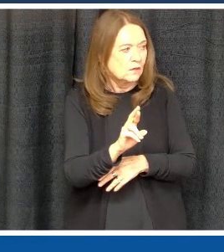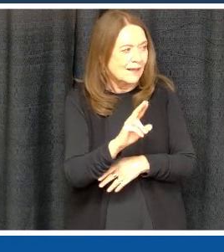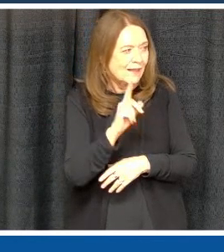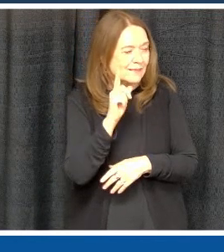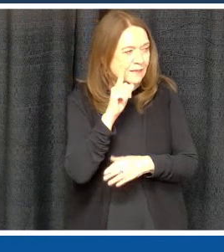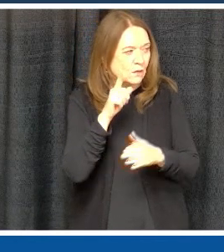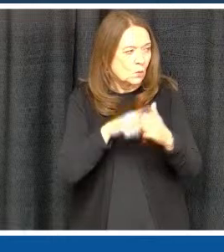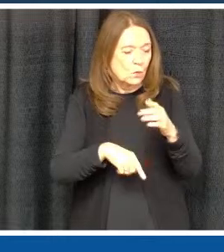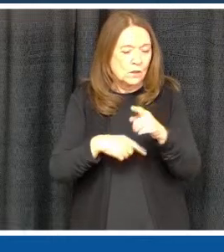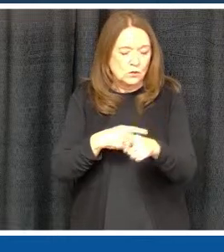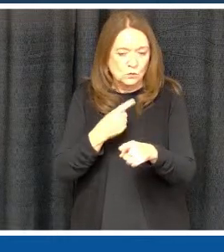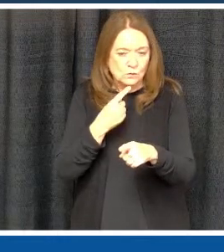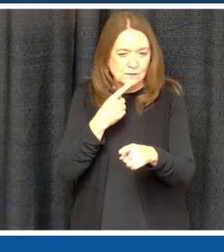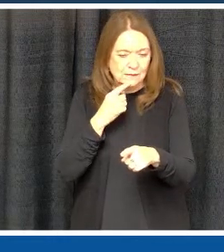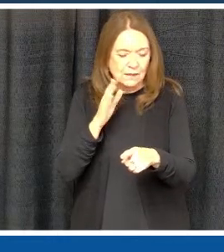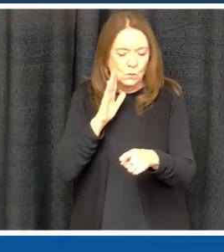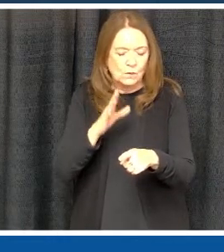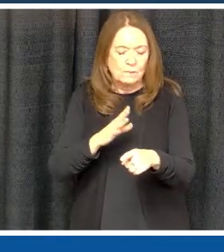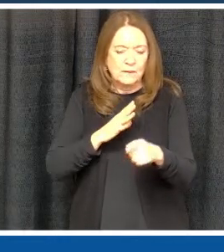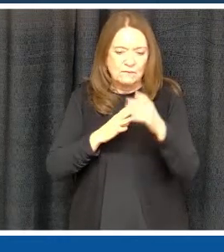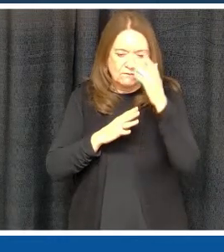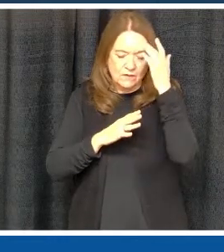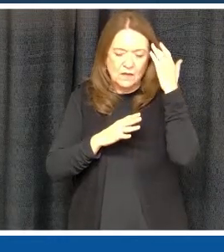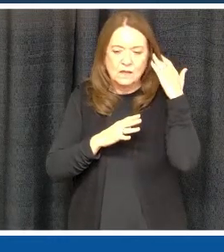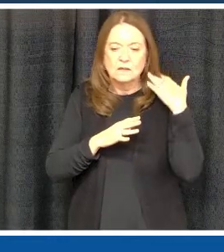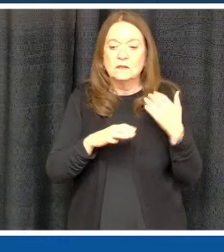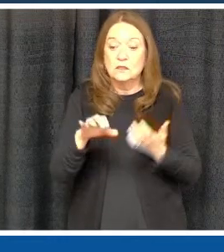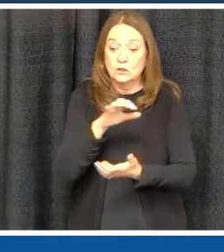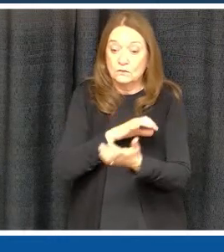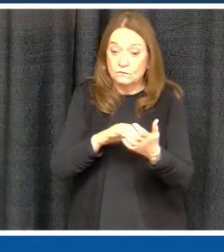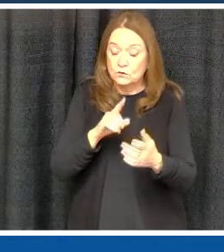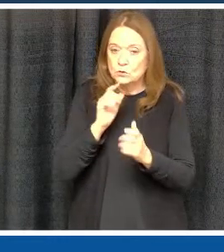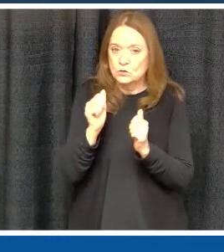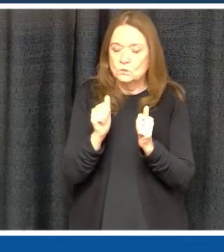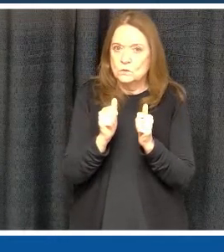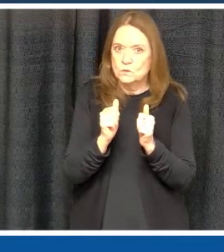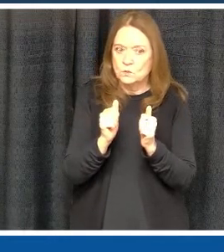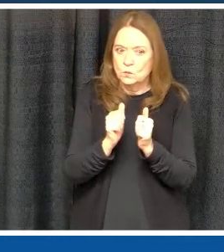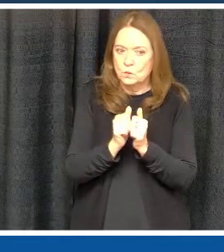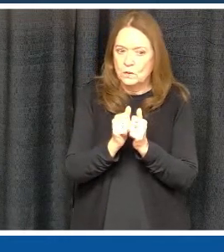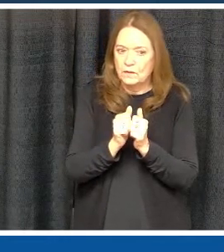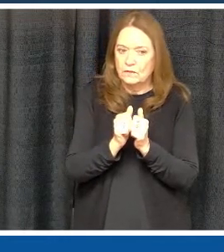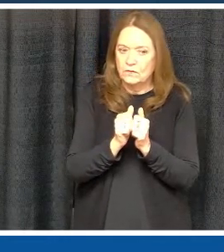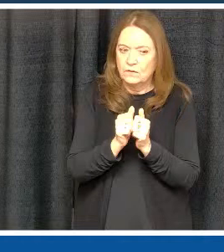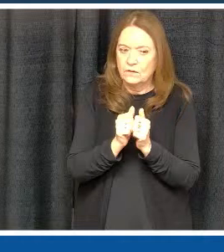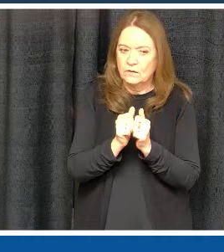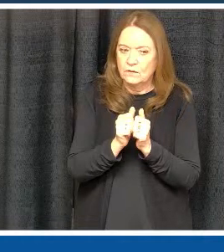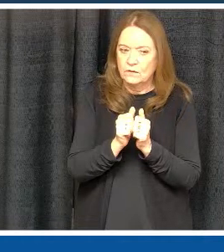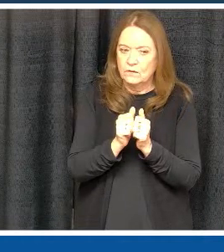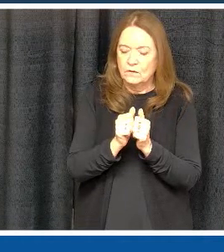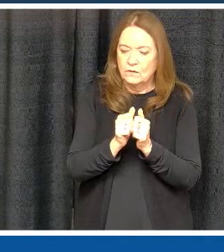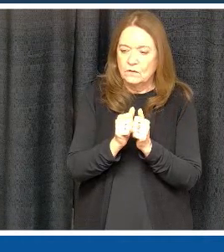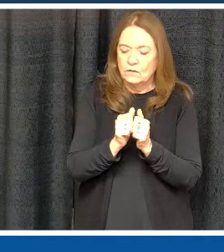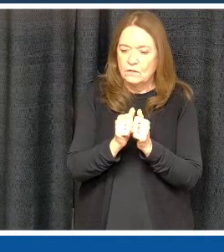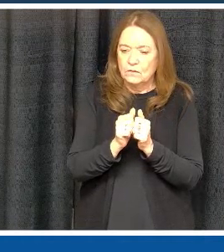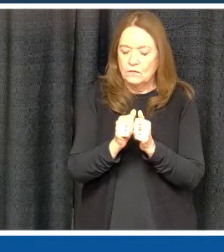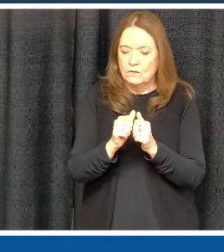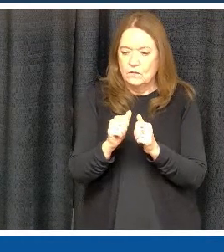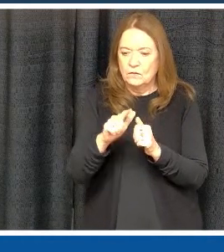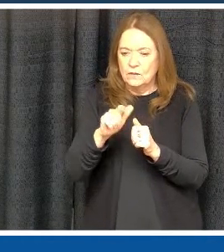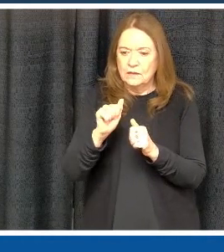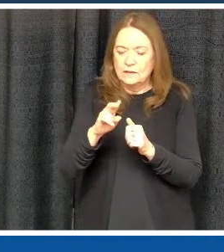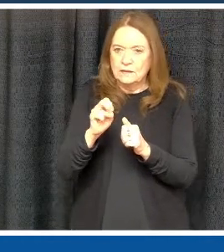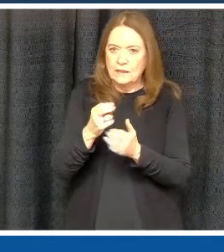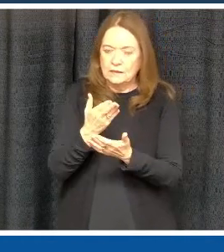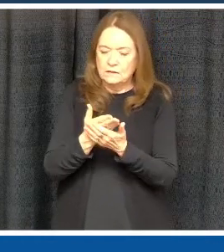what you said would be fine. The confusion was with the phrase "or other planning documents." So what I had recommended was